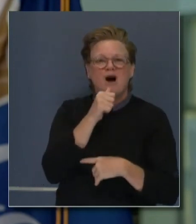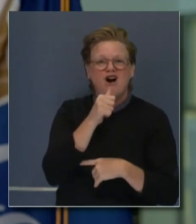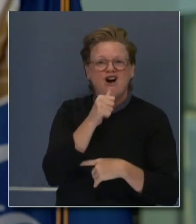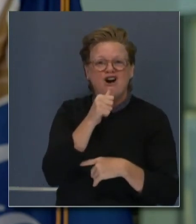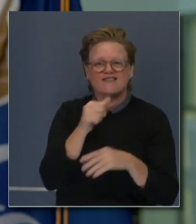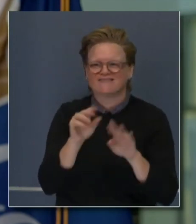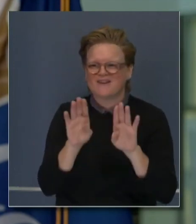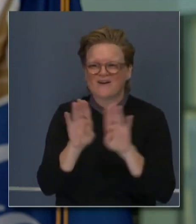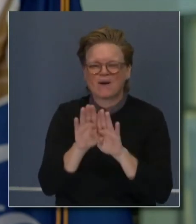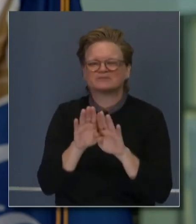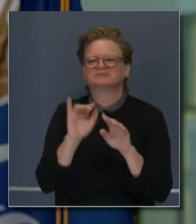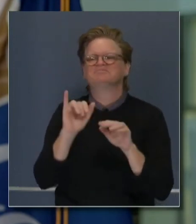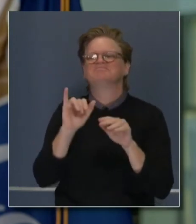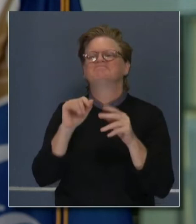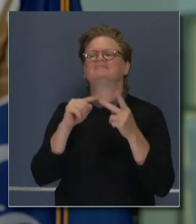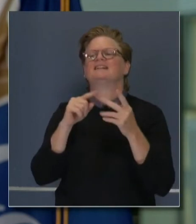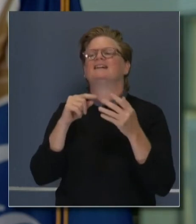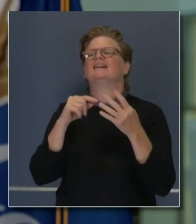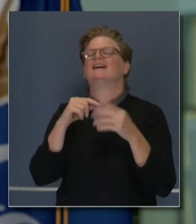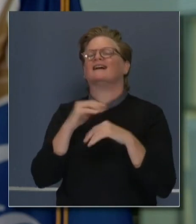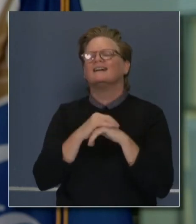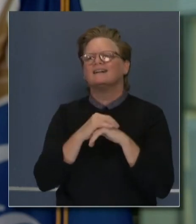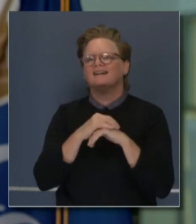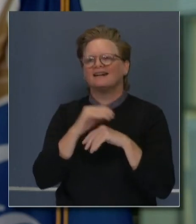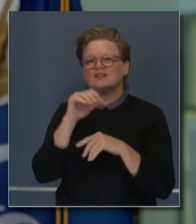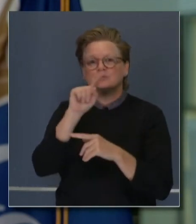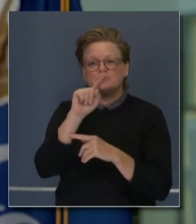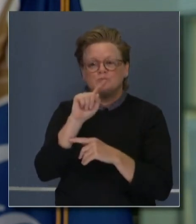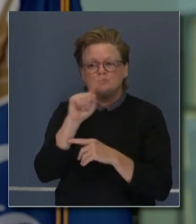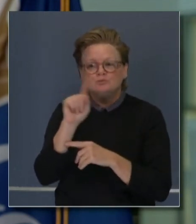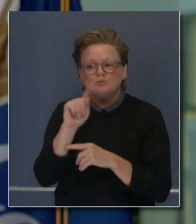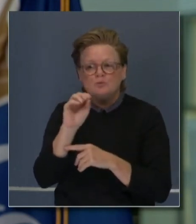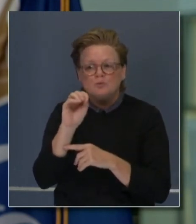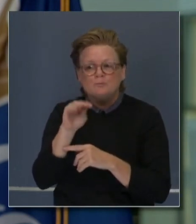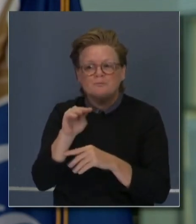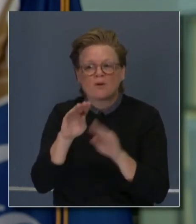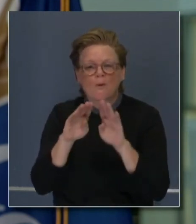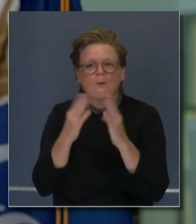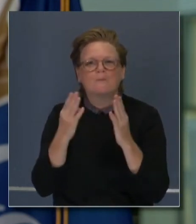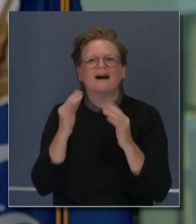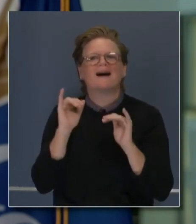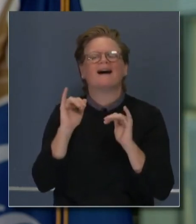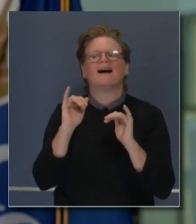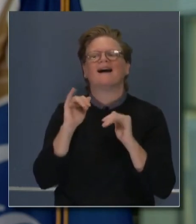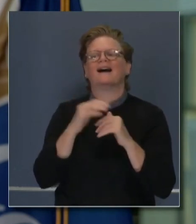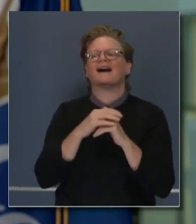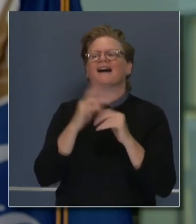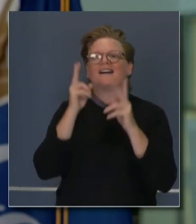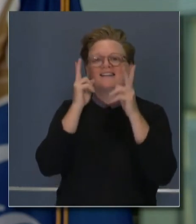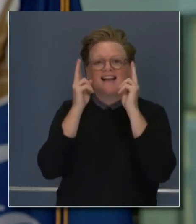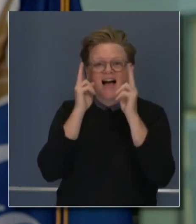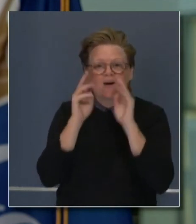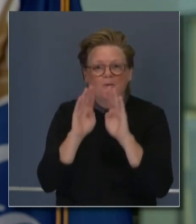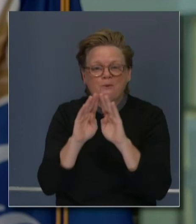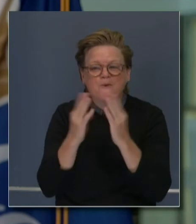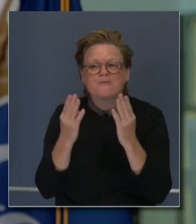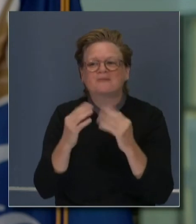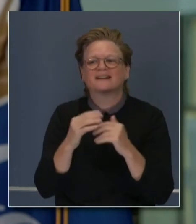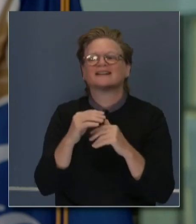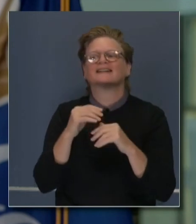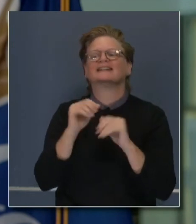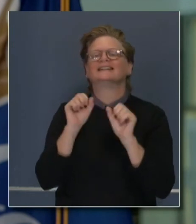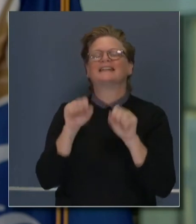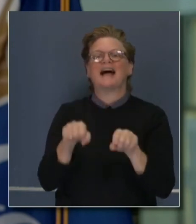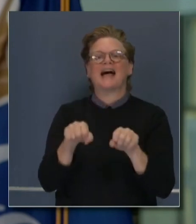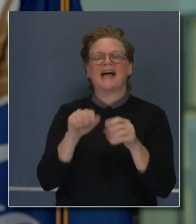25% capacity, hair salons and barber shops open indoors with modifications. That seems to indicate to me that they can do so